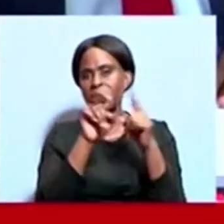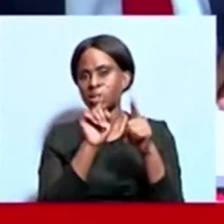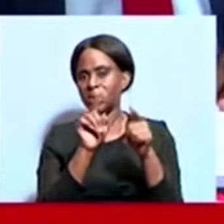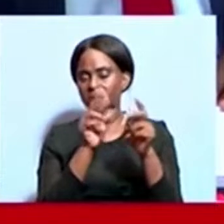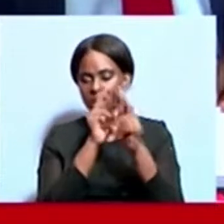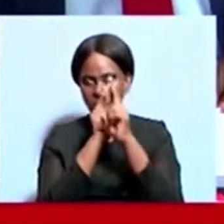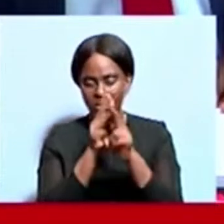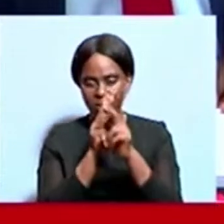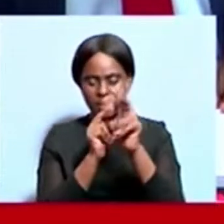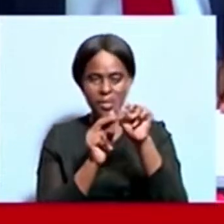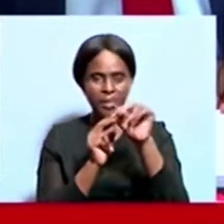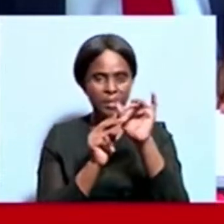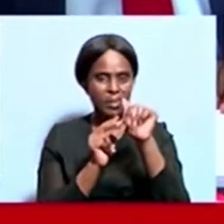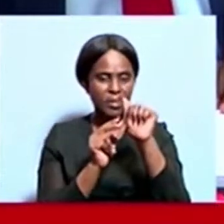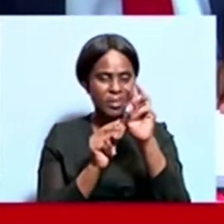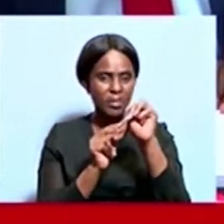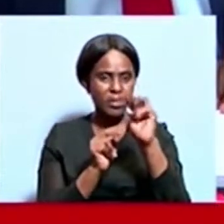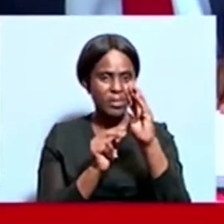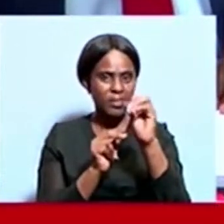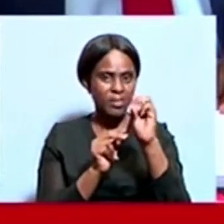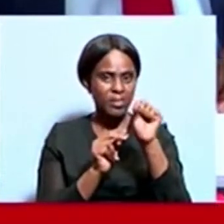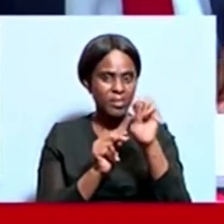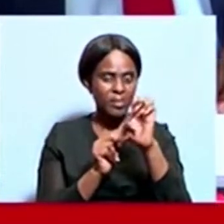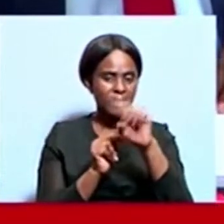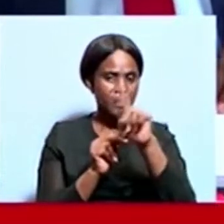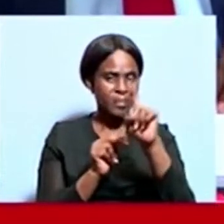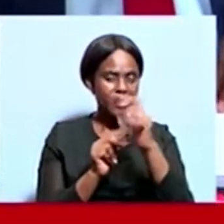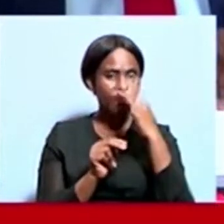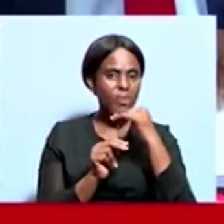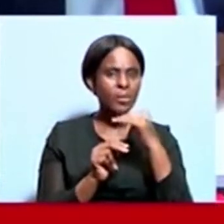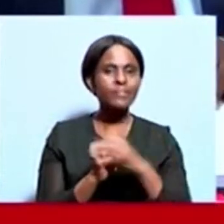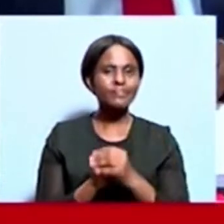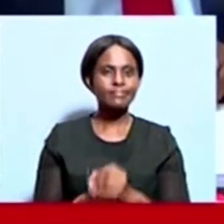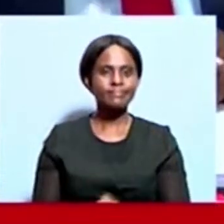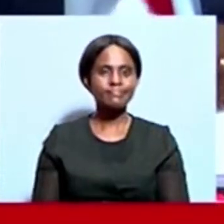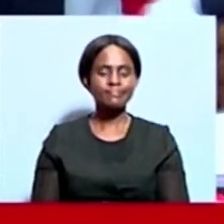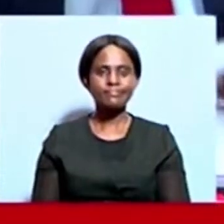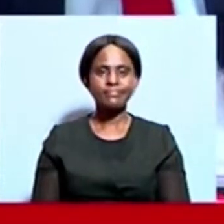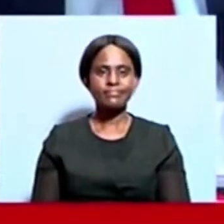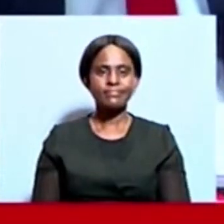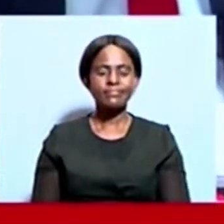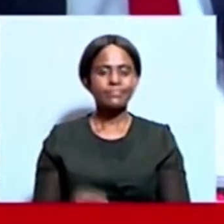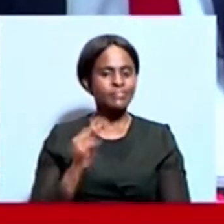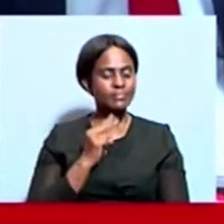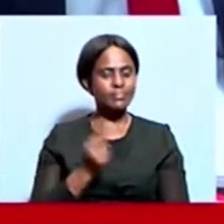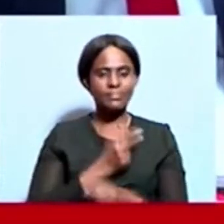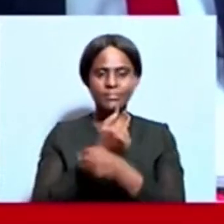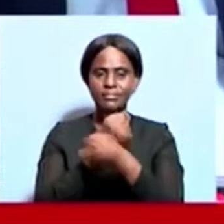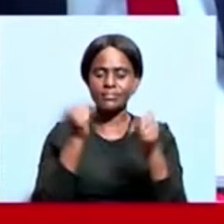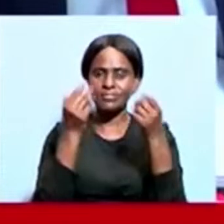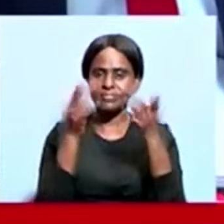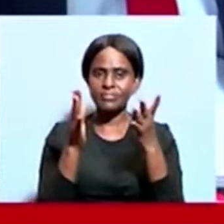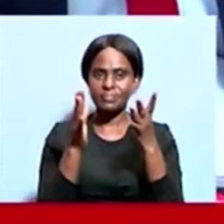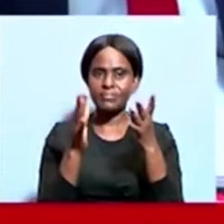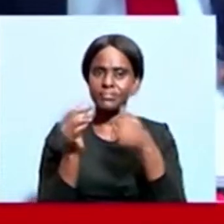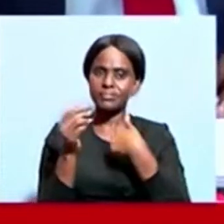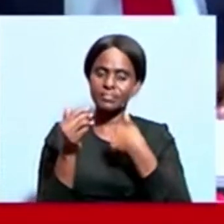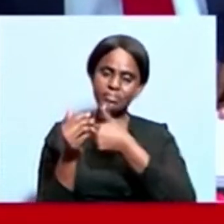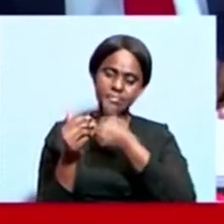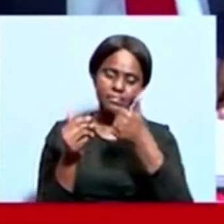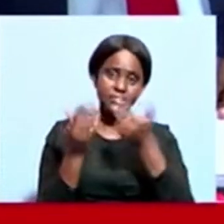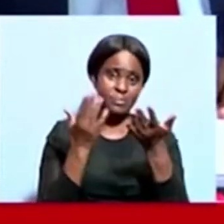Nyambose asked, the first one? Yes, we dealt with it. And